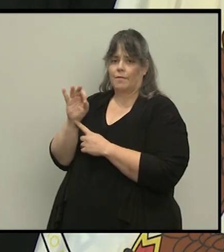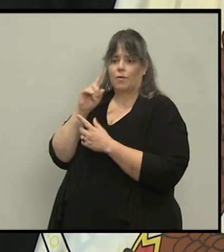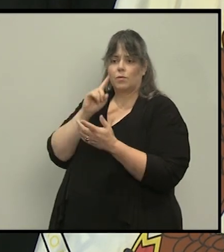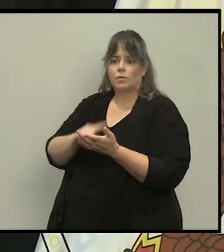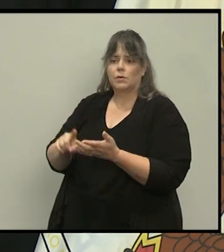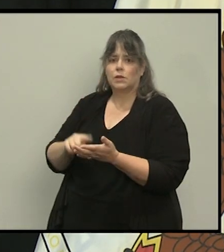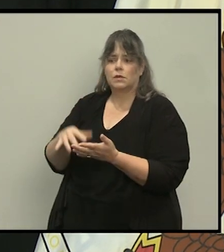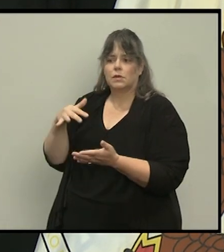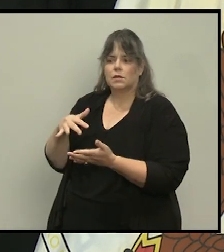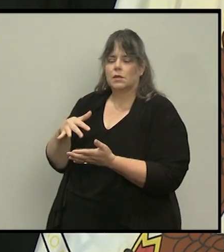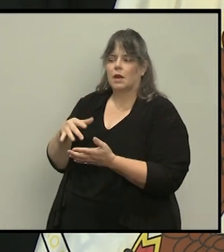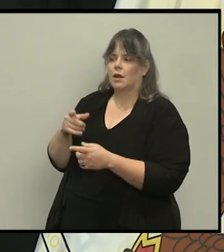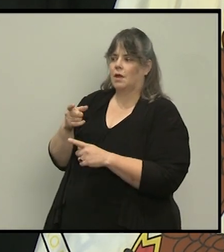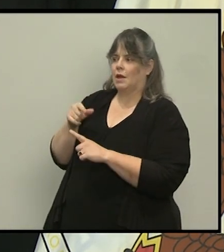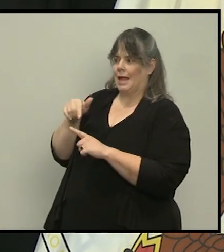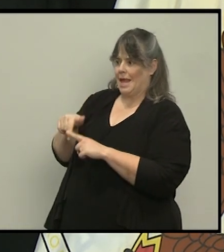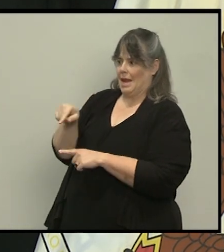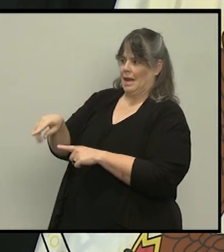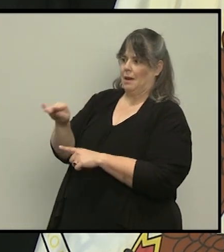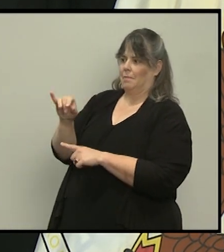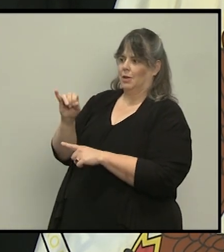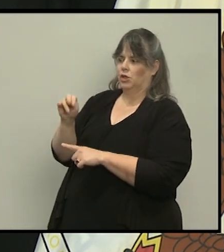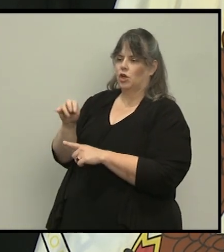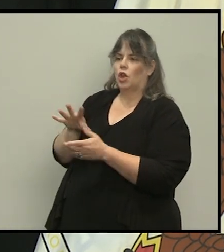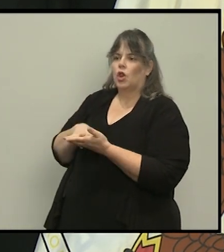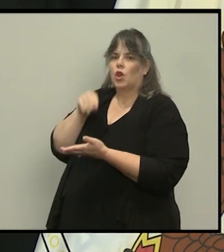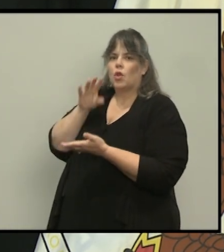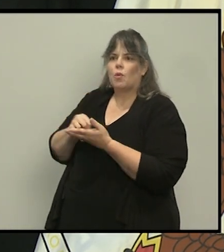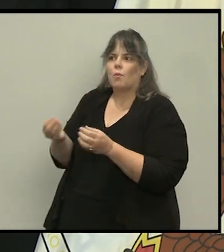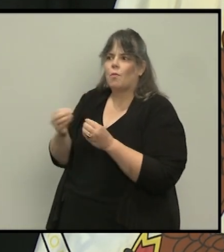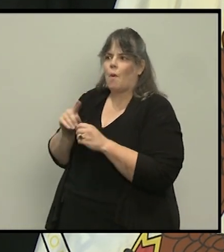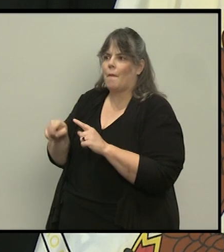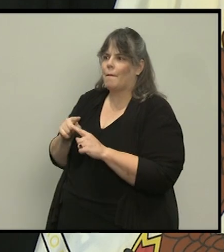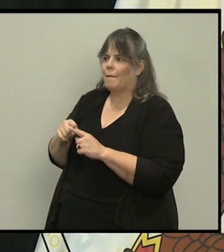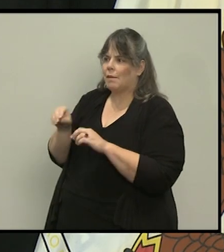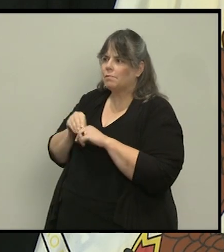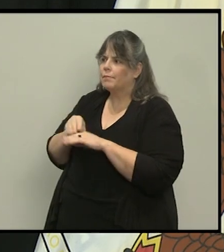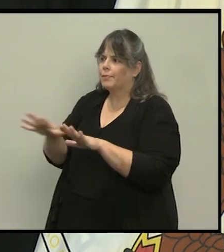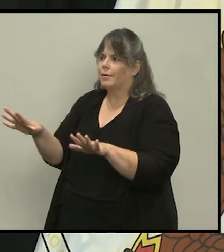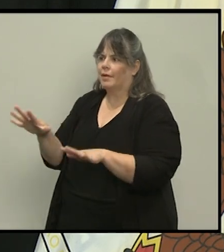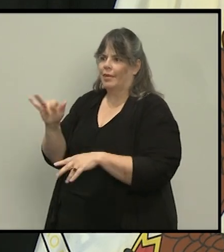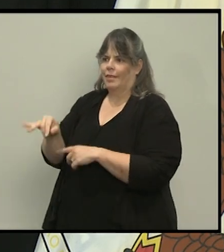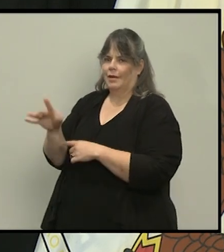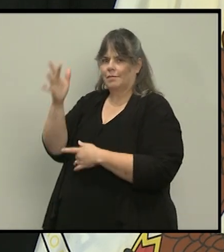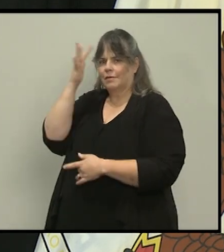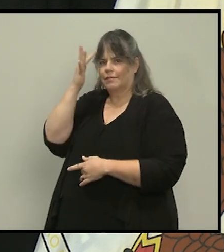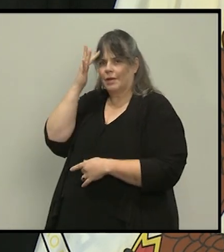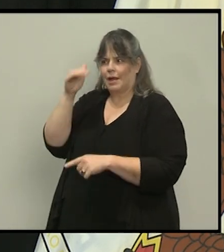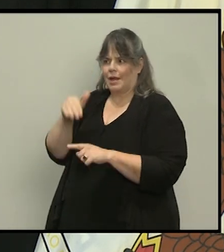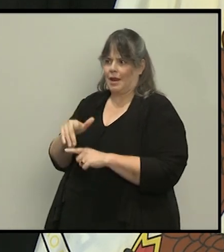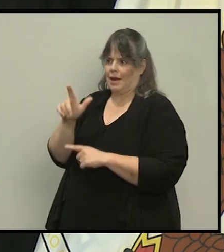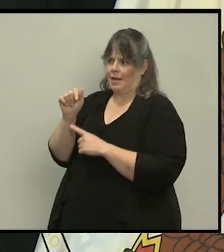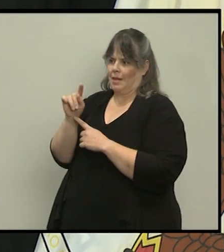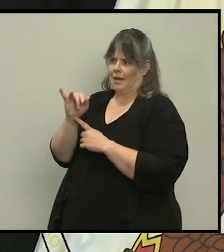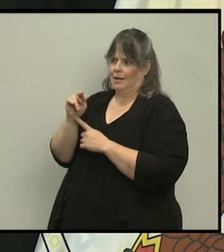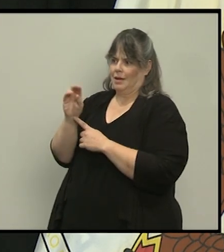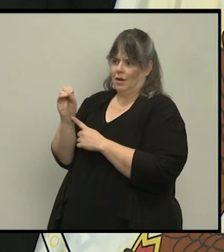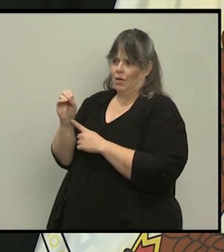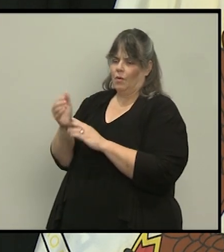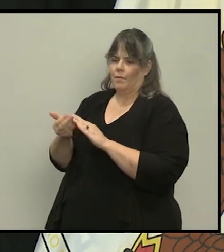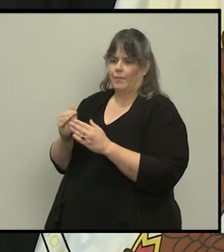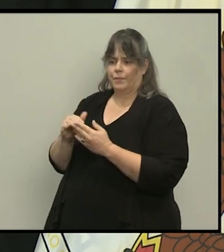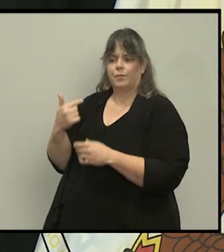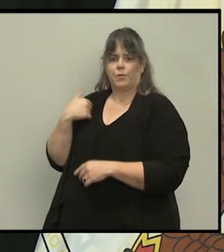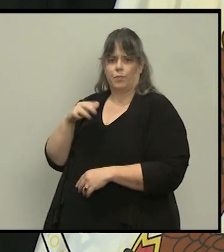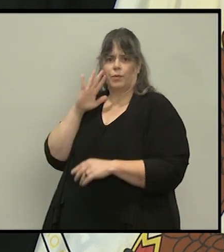the mission to learn more about the spread of the virus in the Latino community. We will continue to do outreach